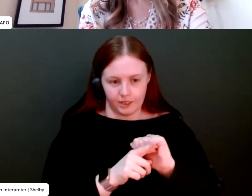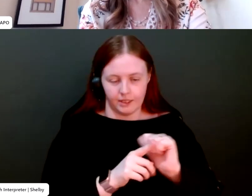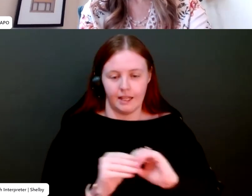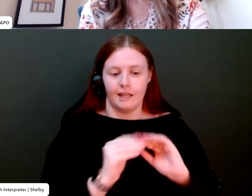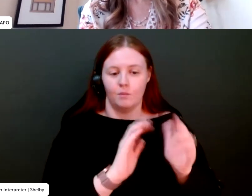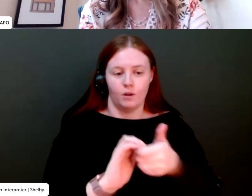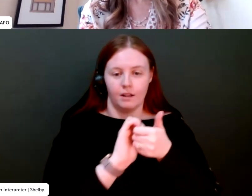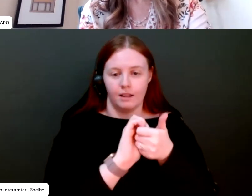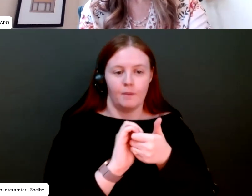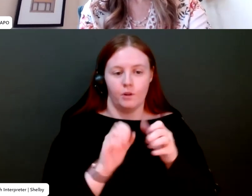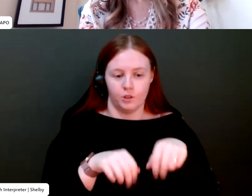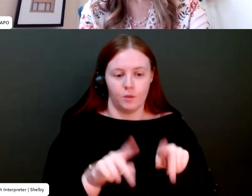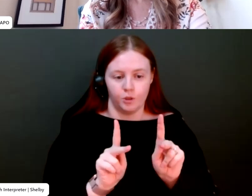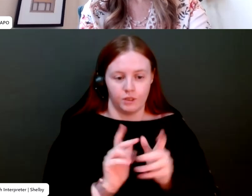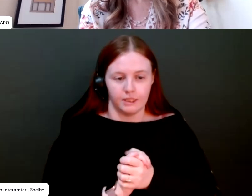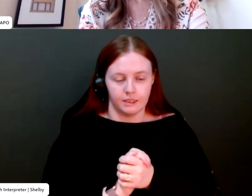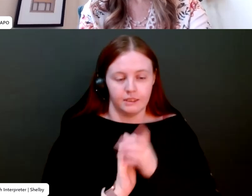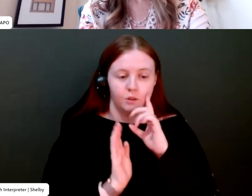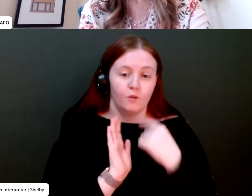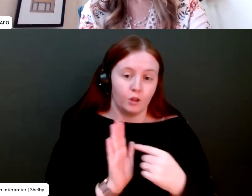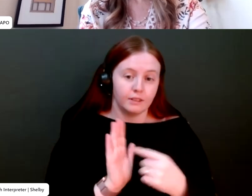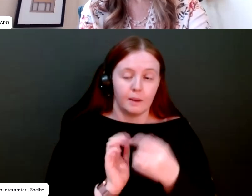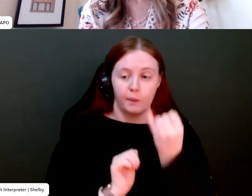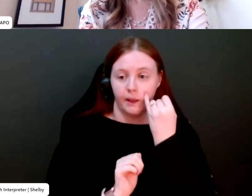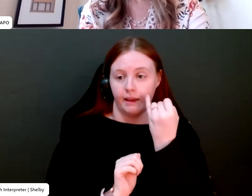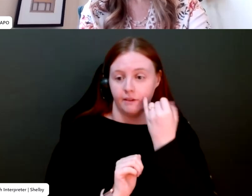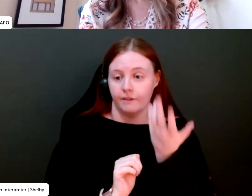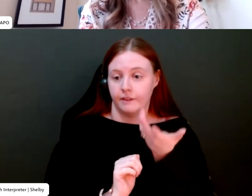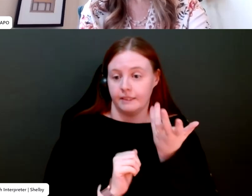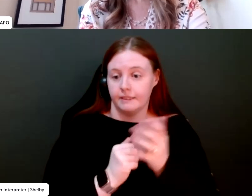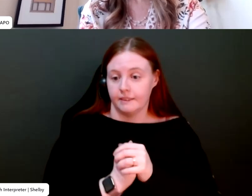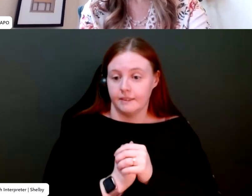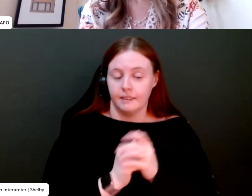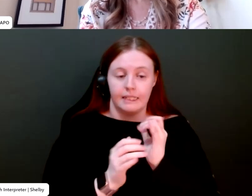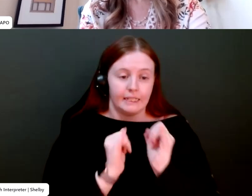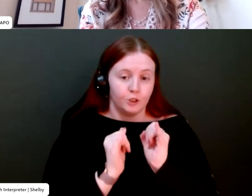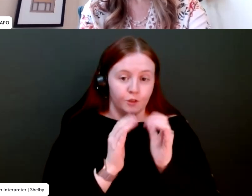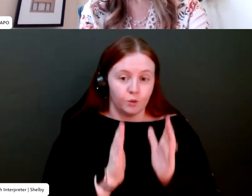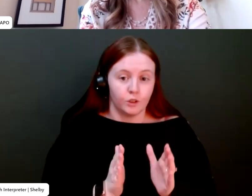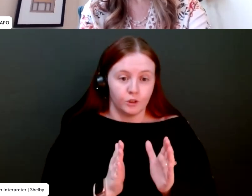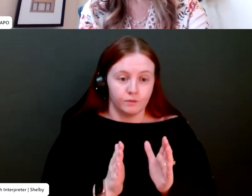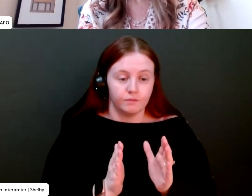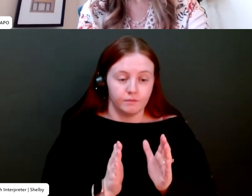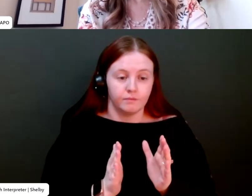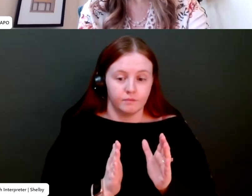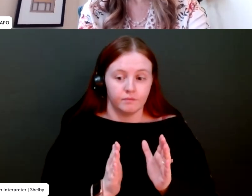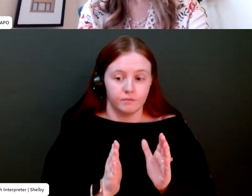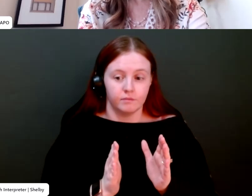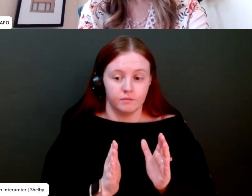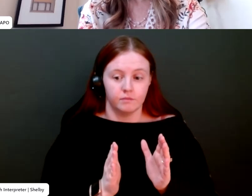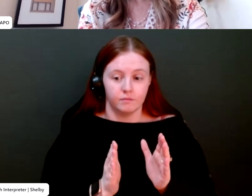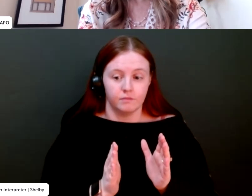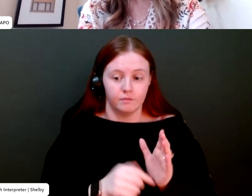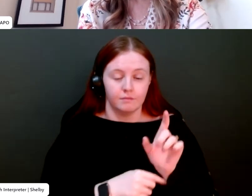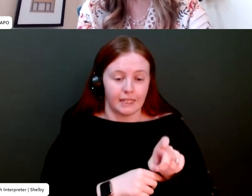collaboration opportunities. For example, if an interviewer has to